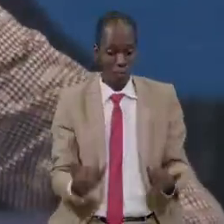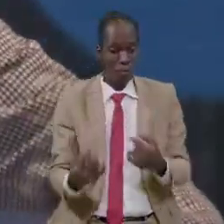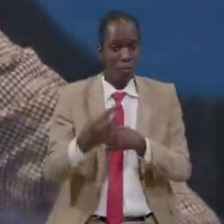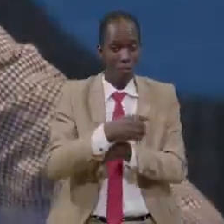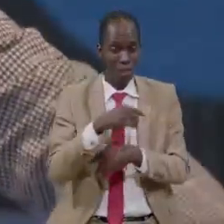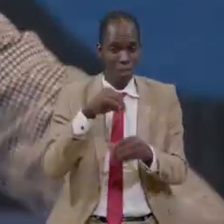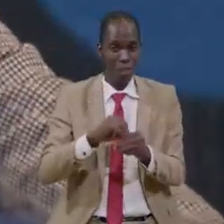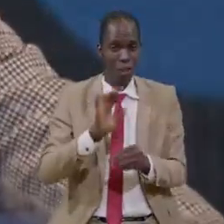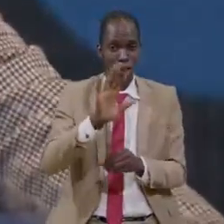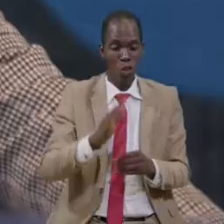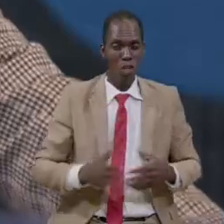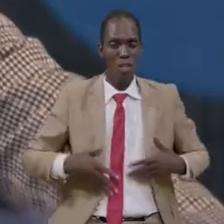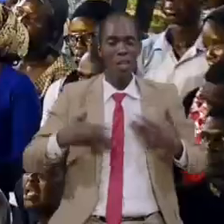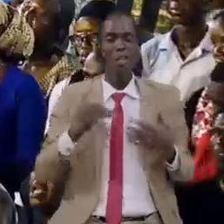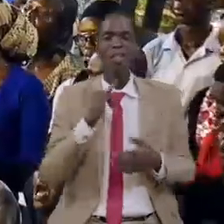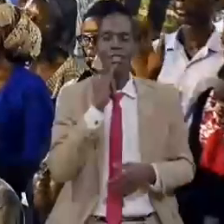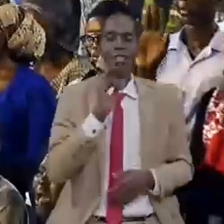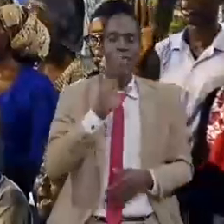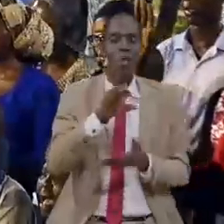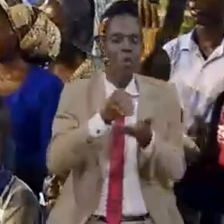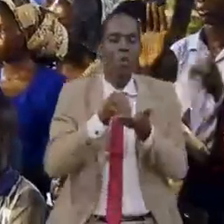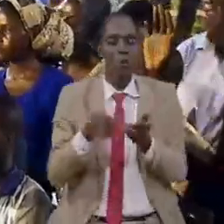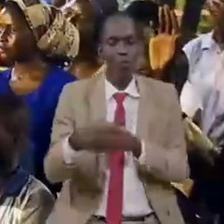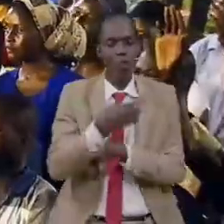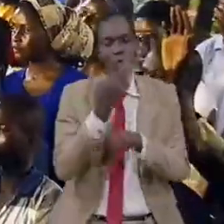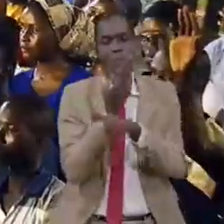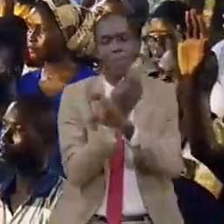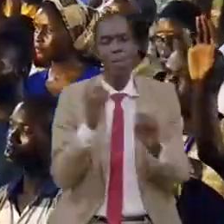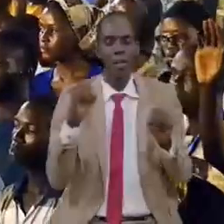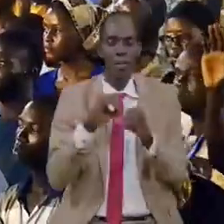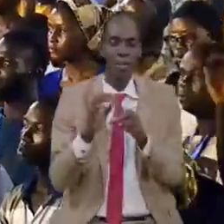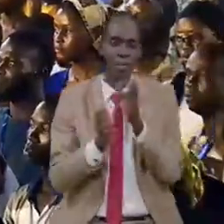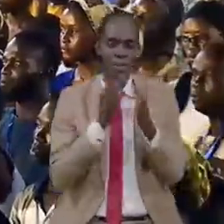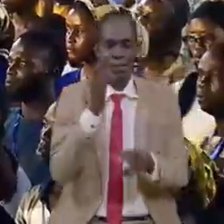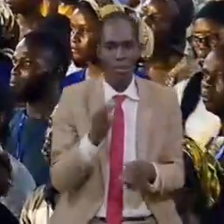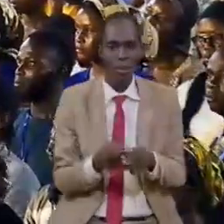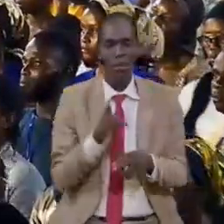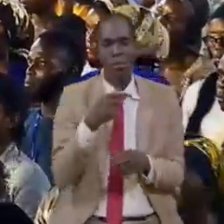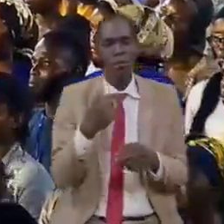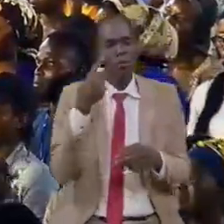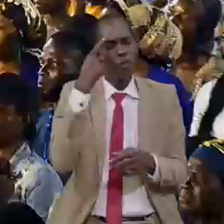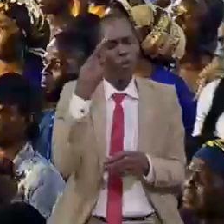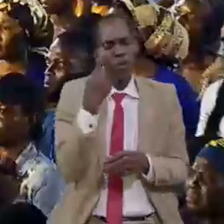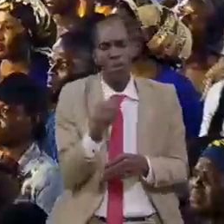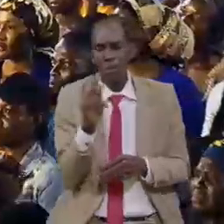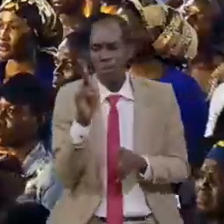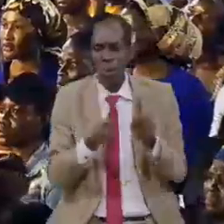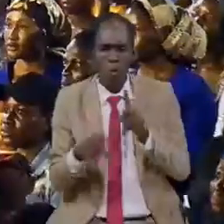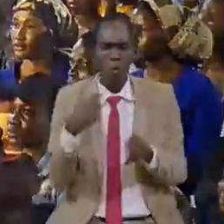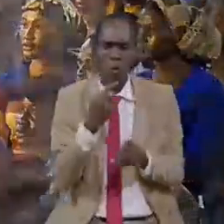is your day of redemption. For the seeking soul, well, the